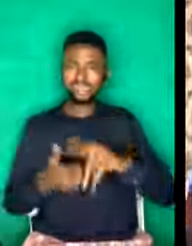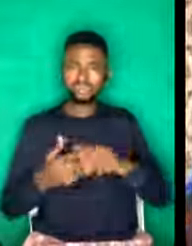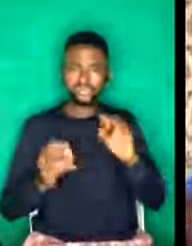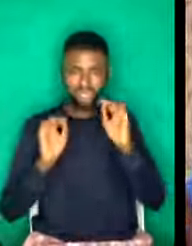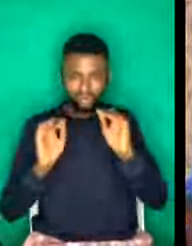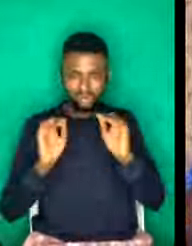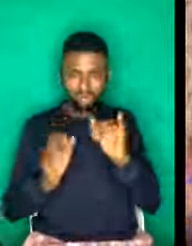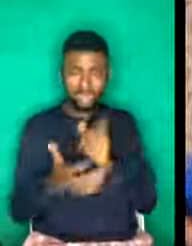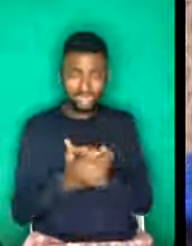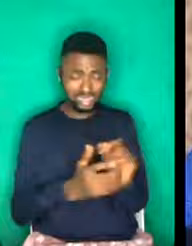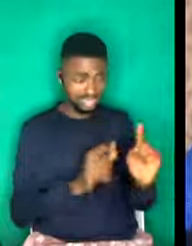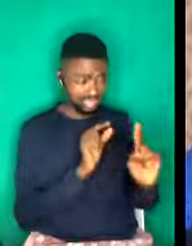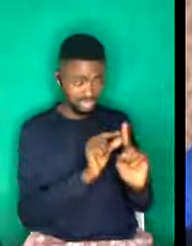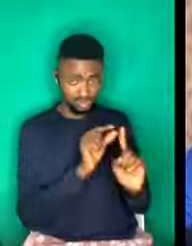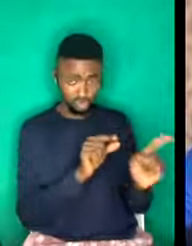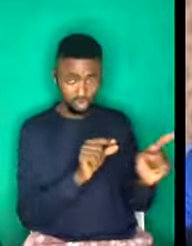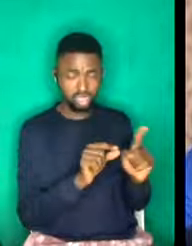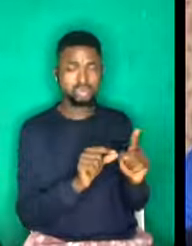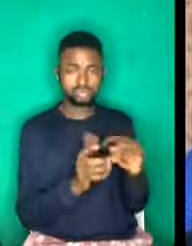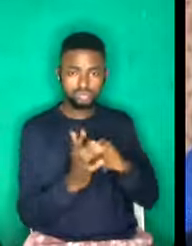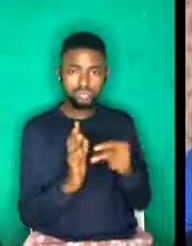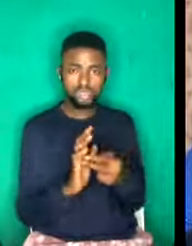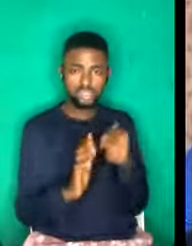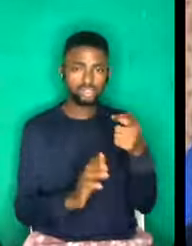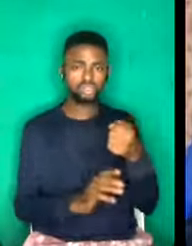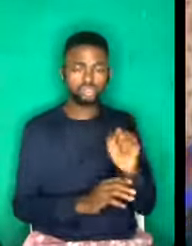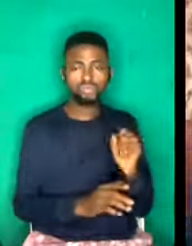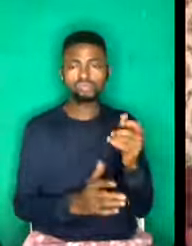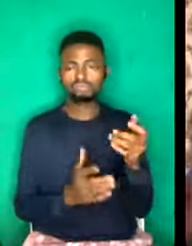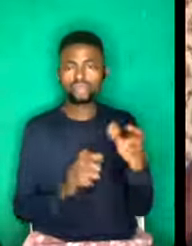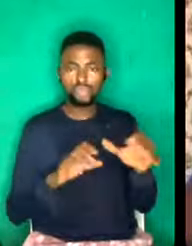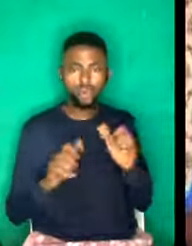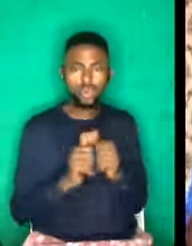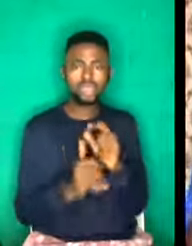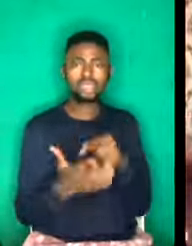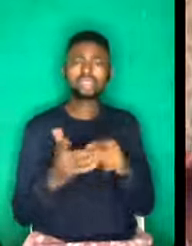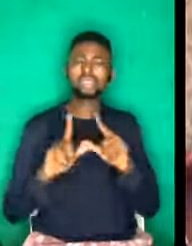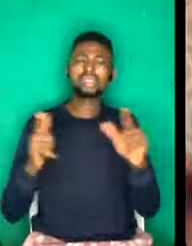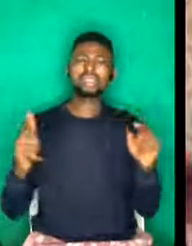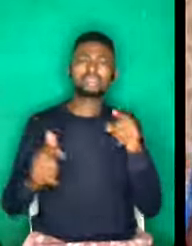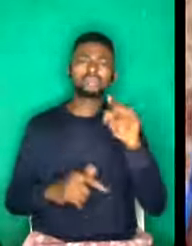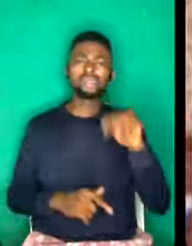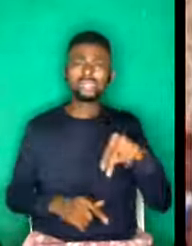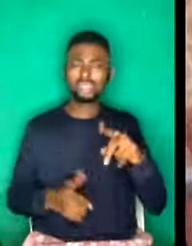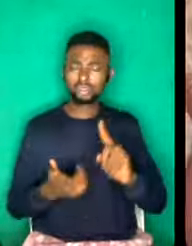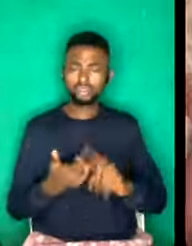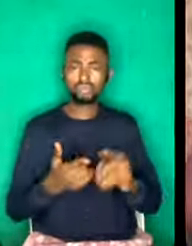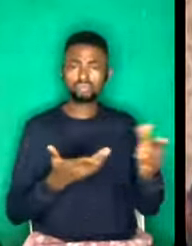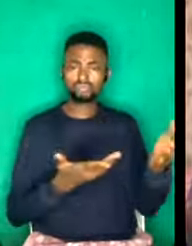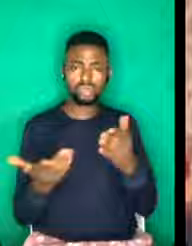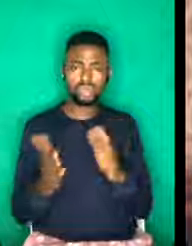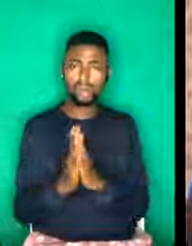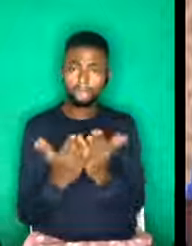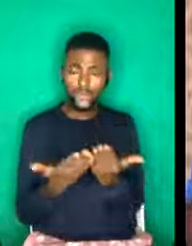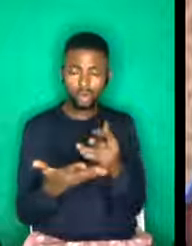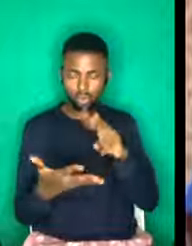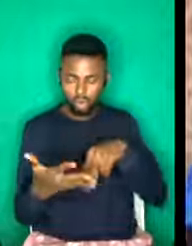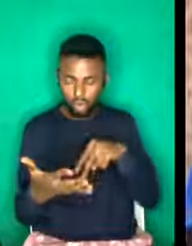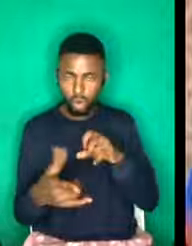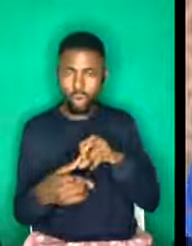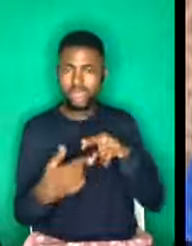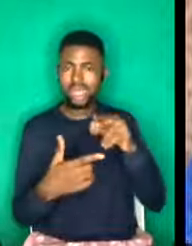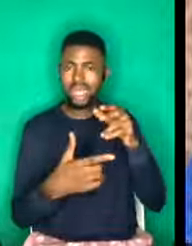and this and this is the way you should go with this language, or you have to pick up a book and read and get the meaning